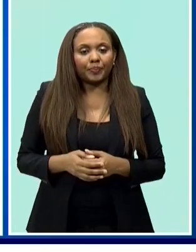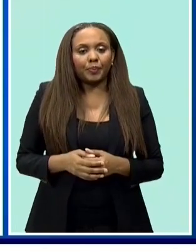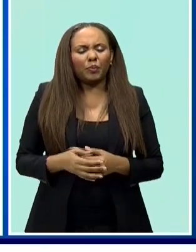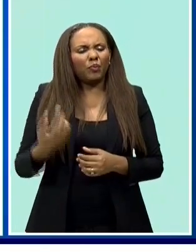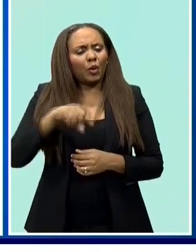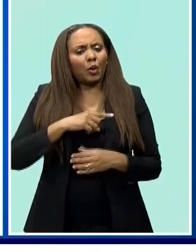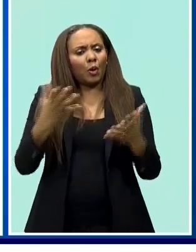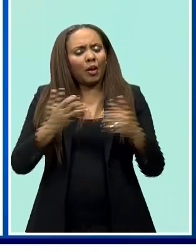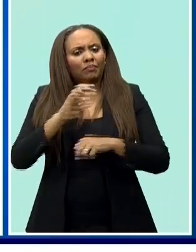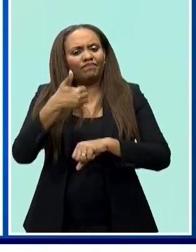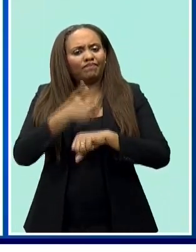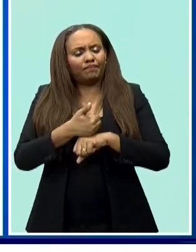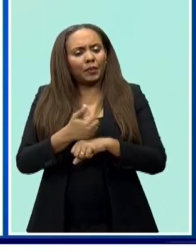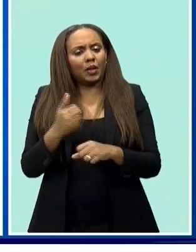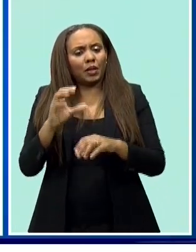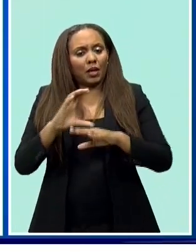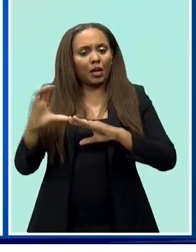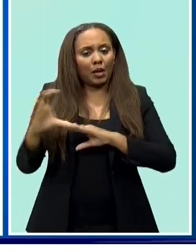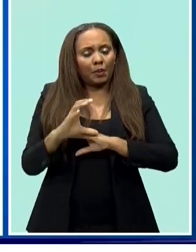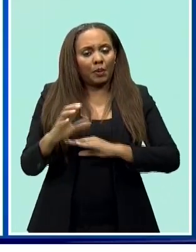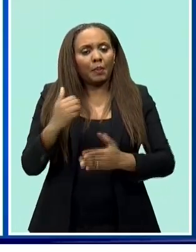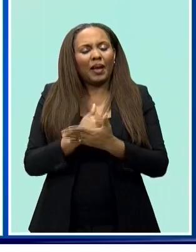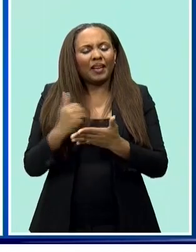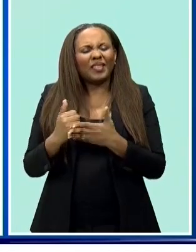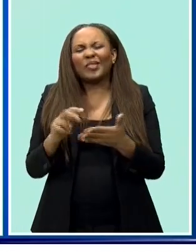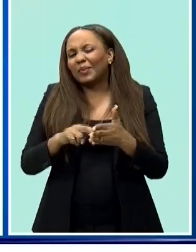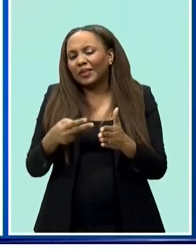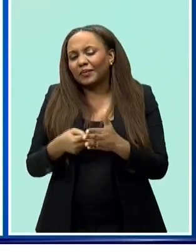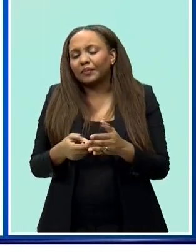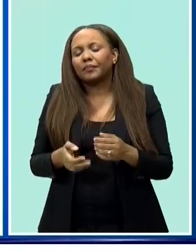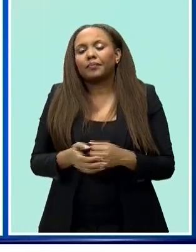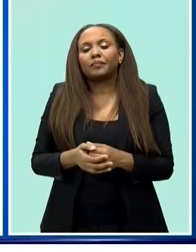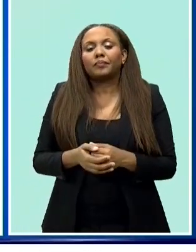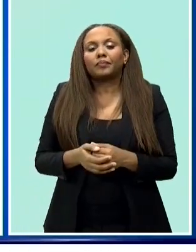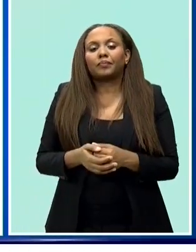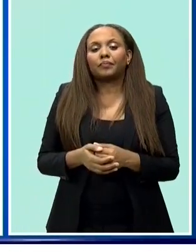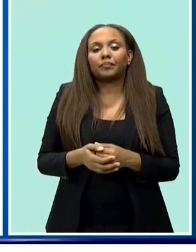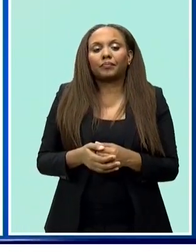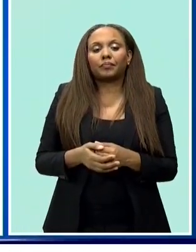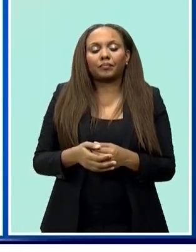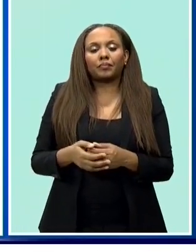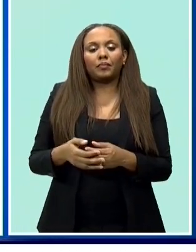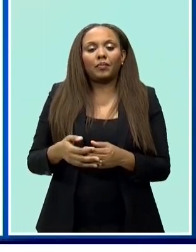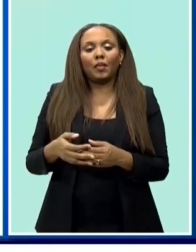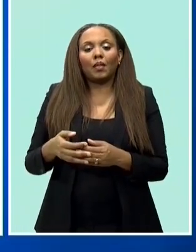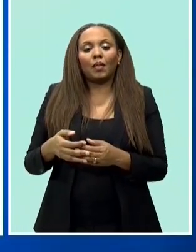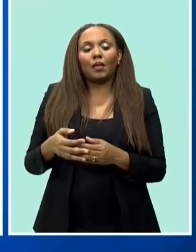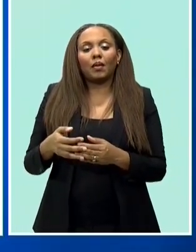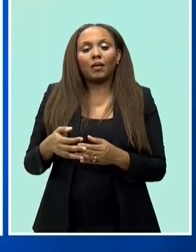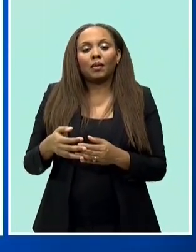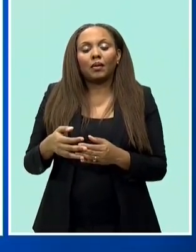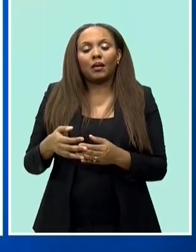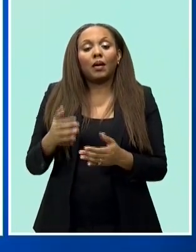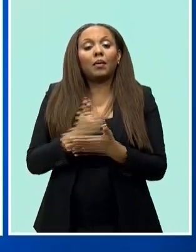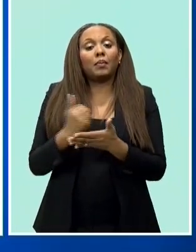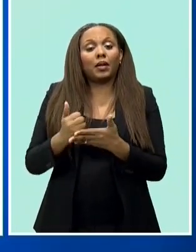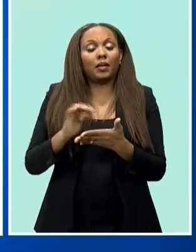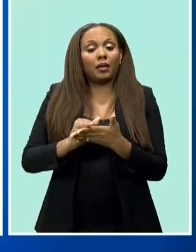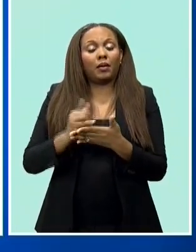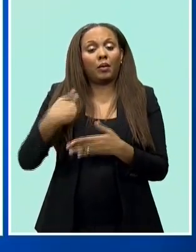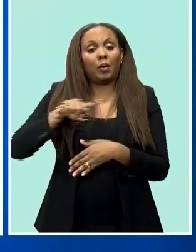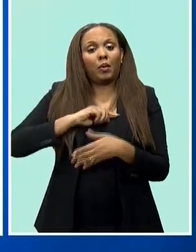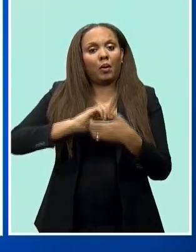bank that is a bank that is owned by various indigenous banks within the Caribbean, and one that could have